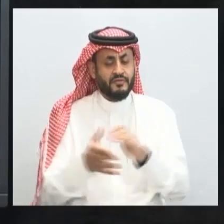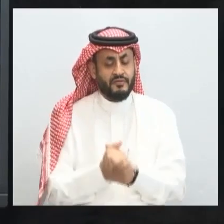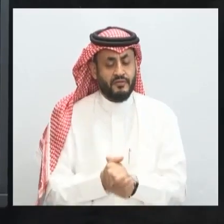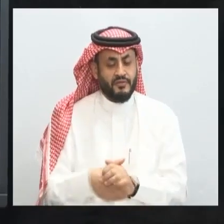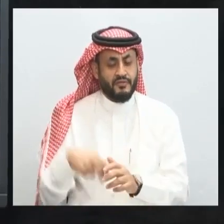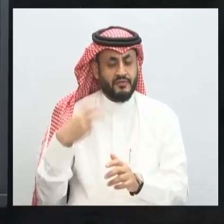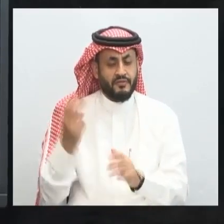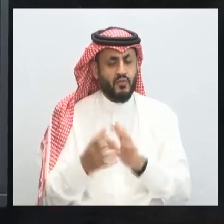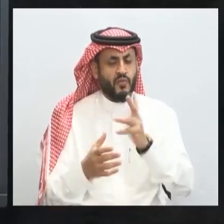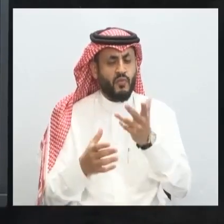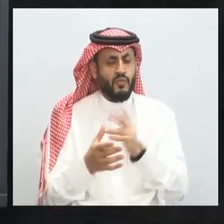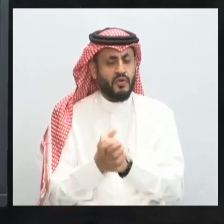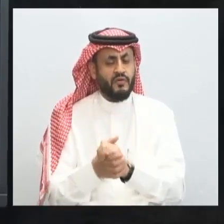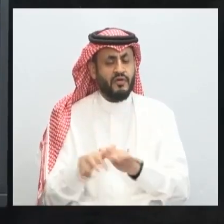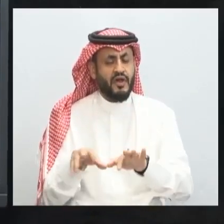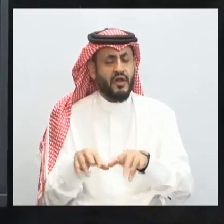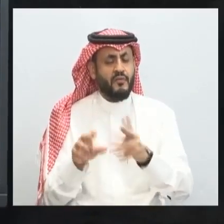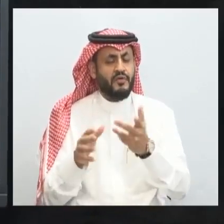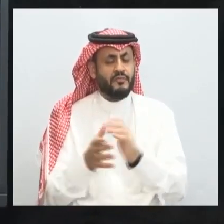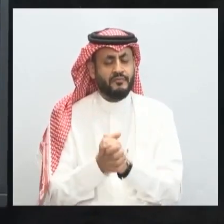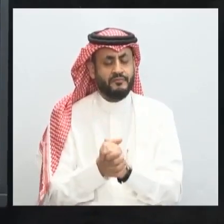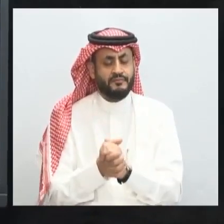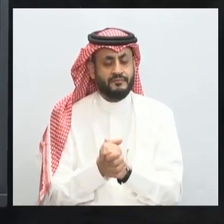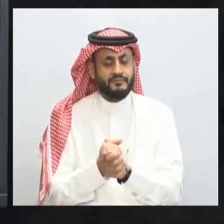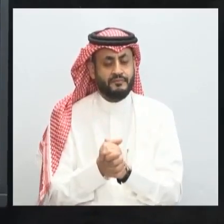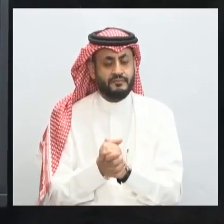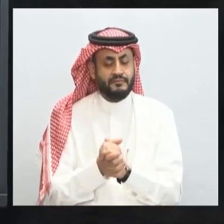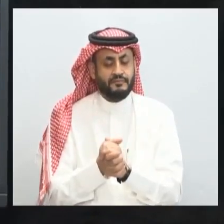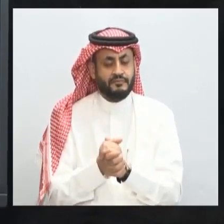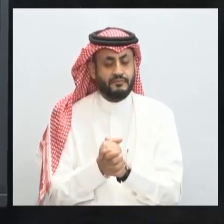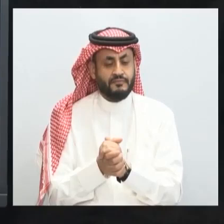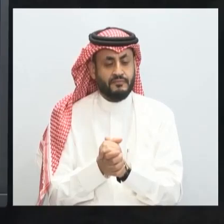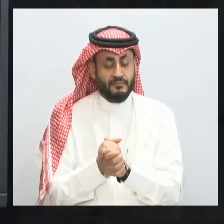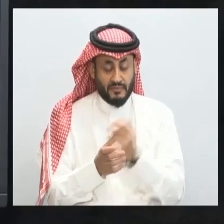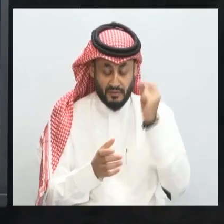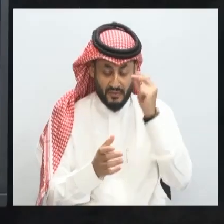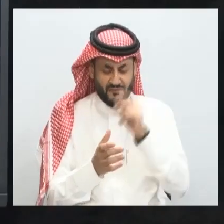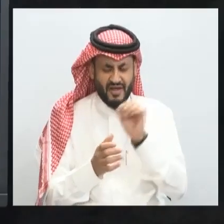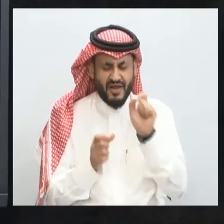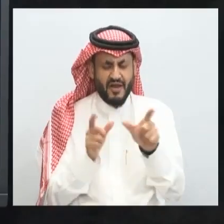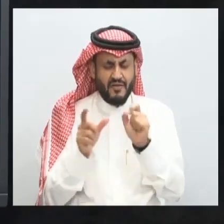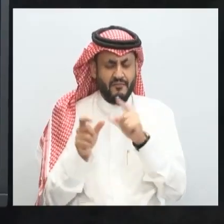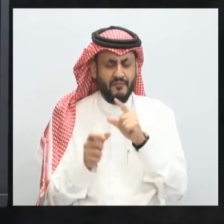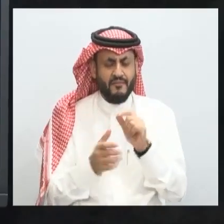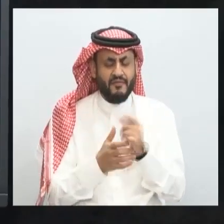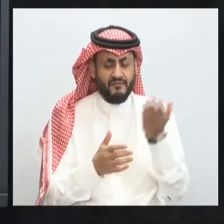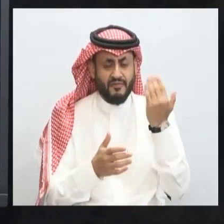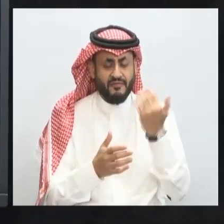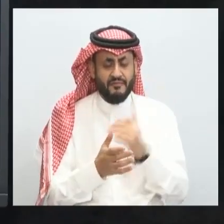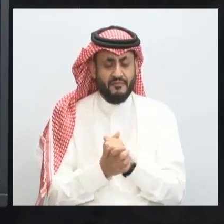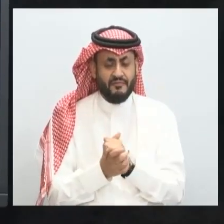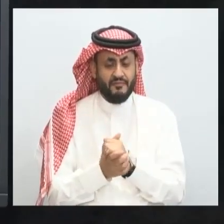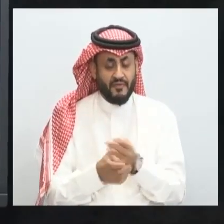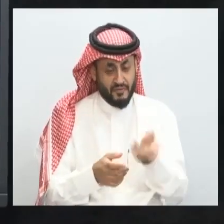what is SETI at home? Now, we just had an idea or a glimpse in the first paragraph. You're